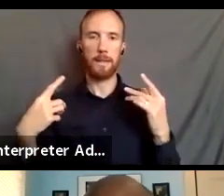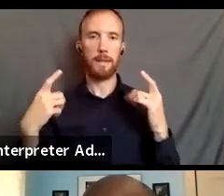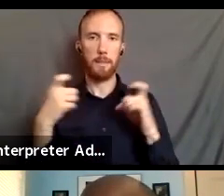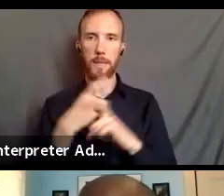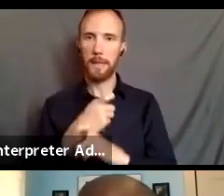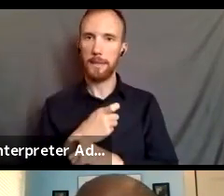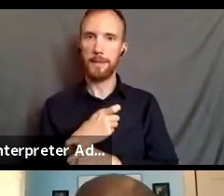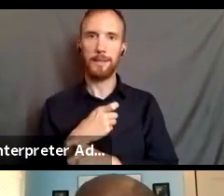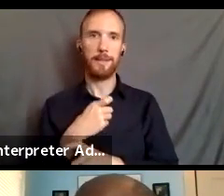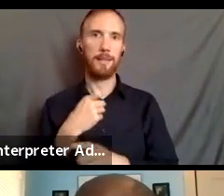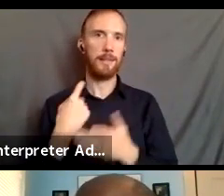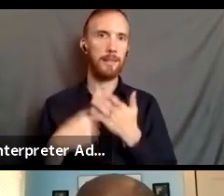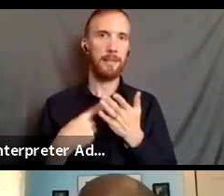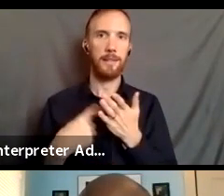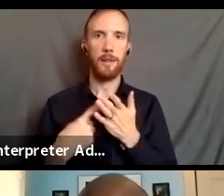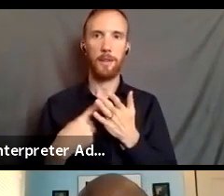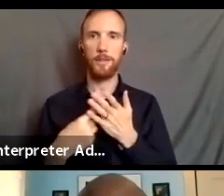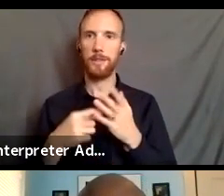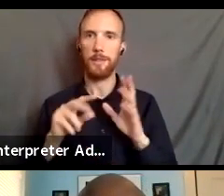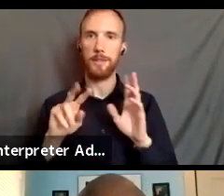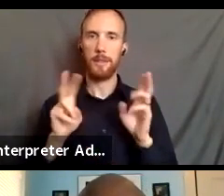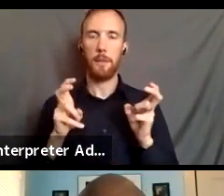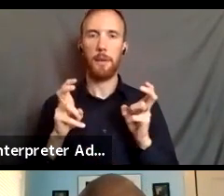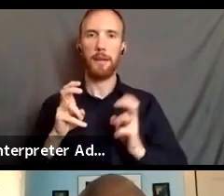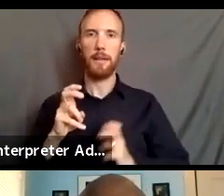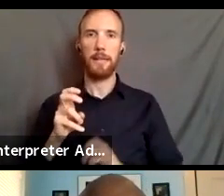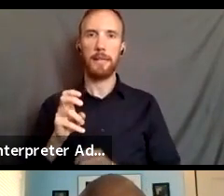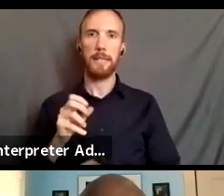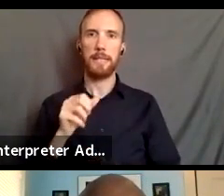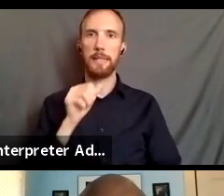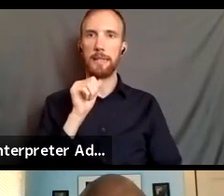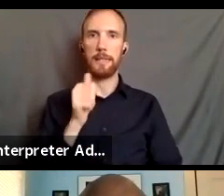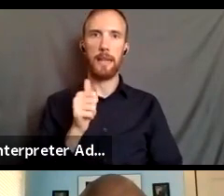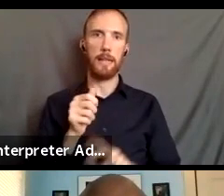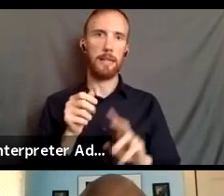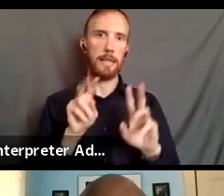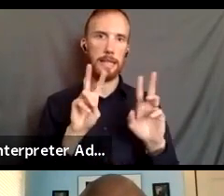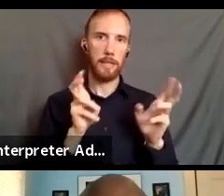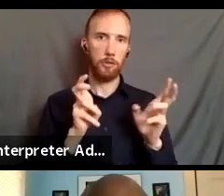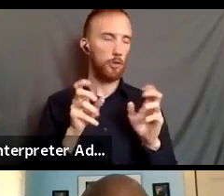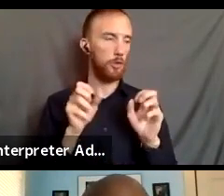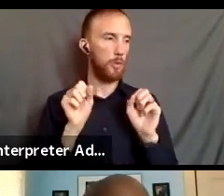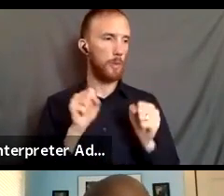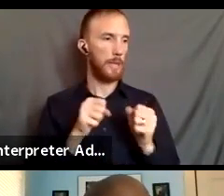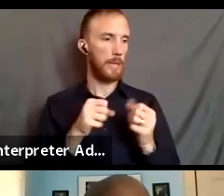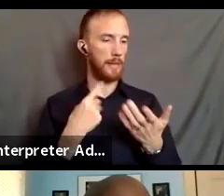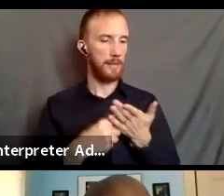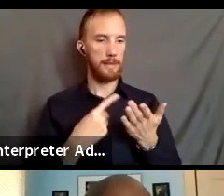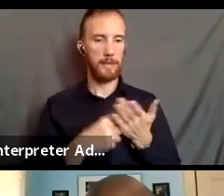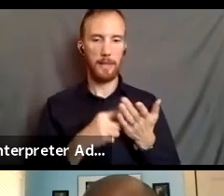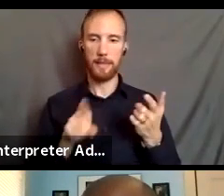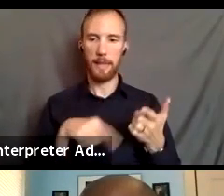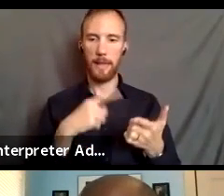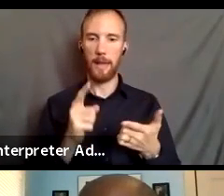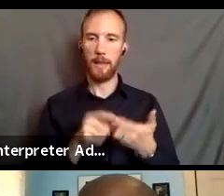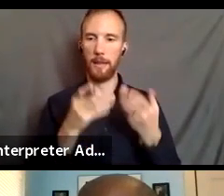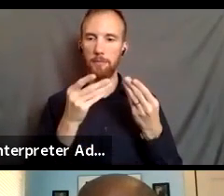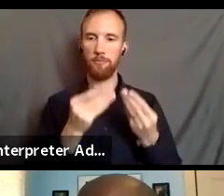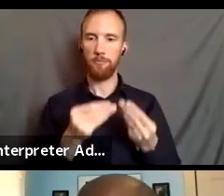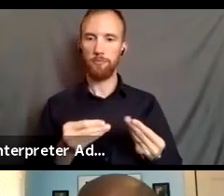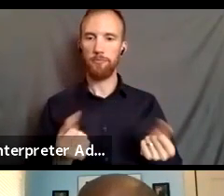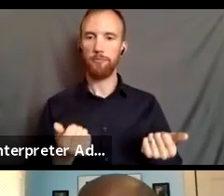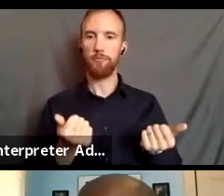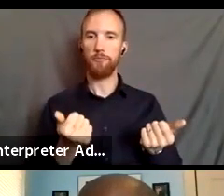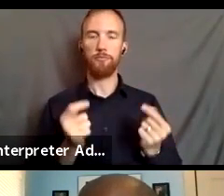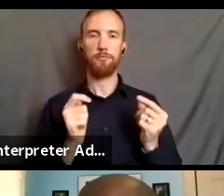um it's not gonna it's not an issue that's gonna be resolved overnight i welcome the changes to the